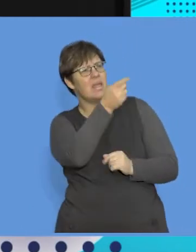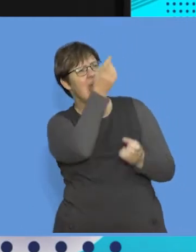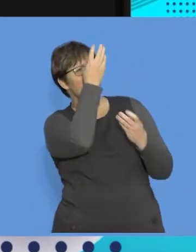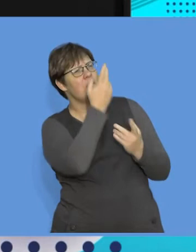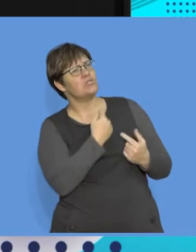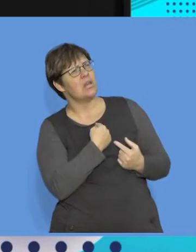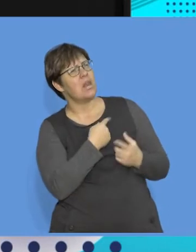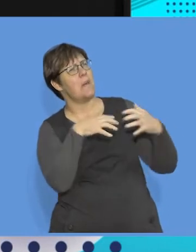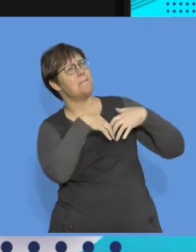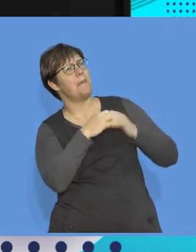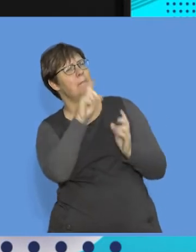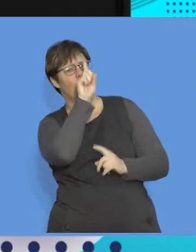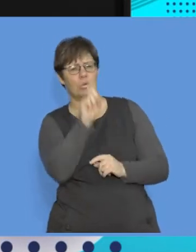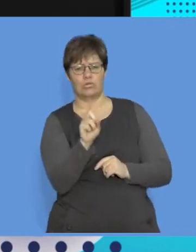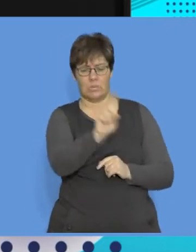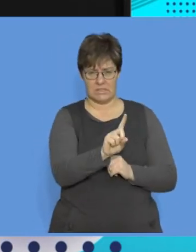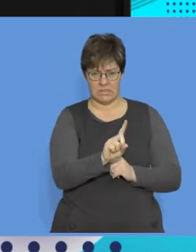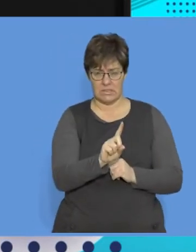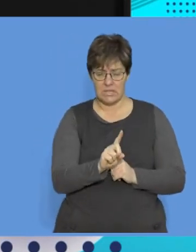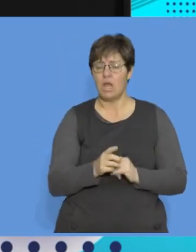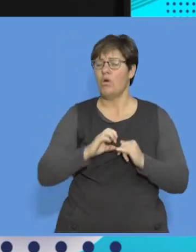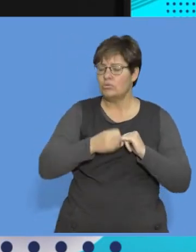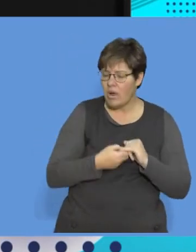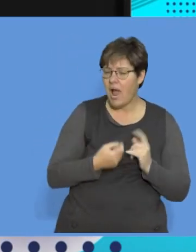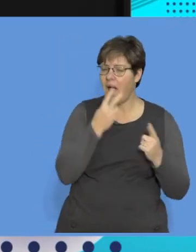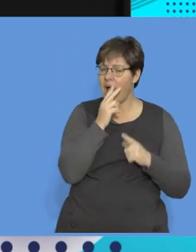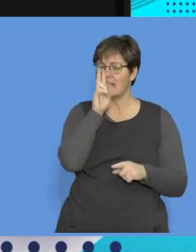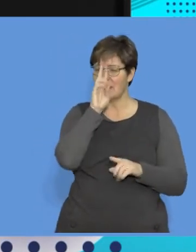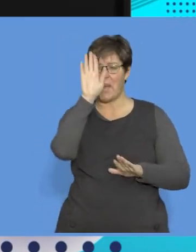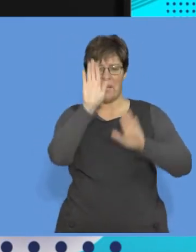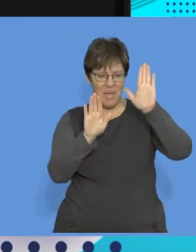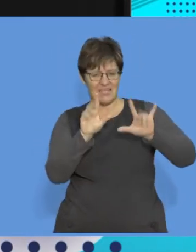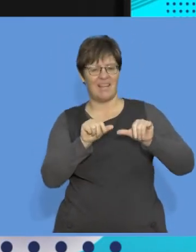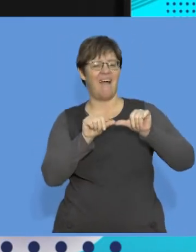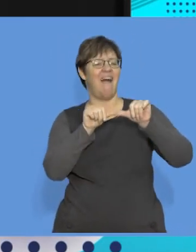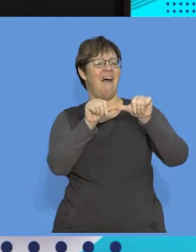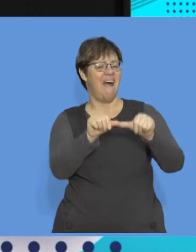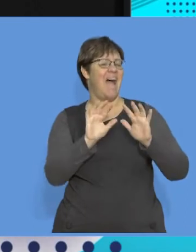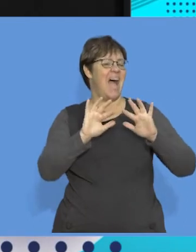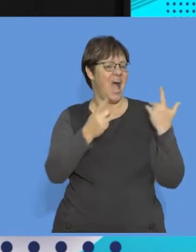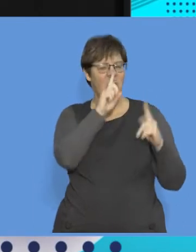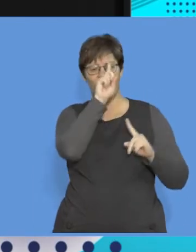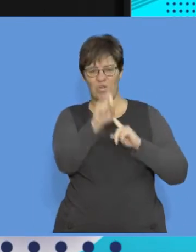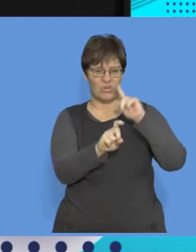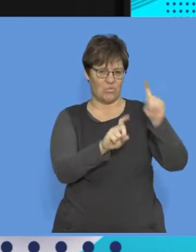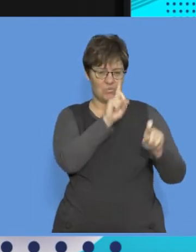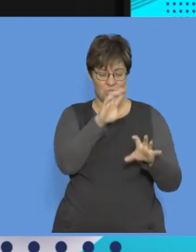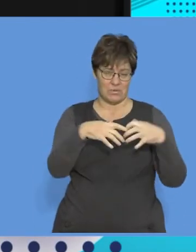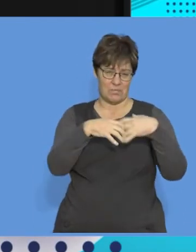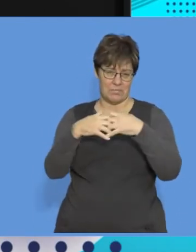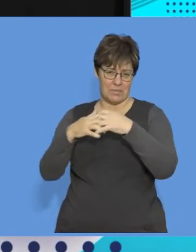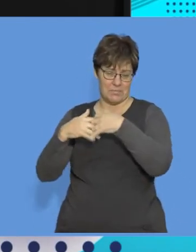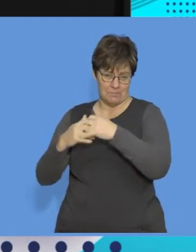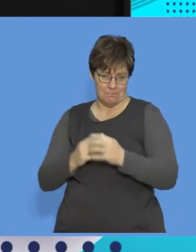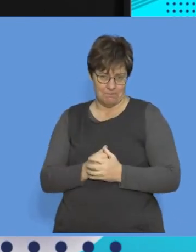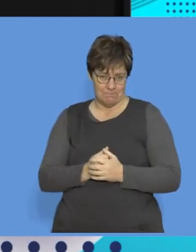information? And if you do that enough times, you'll see that there's a pattern in the types of questions that are asked. And that